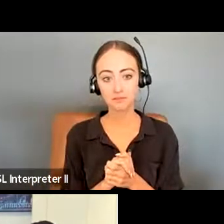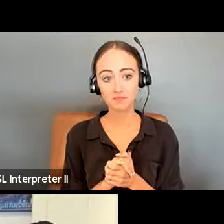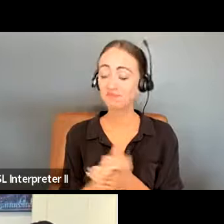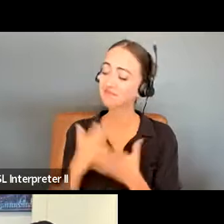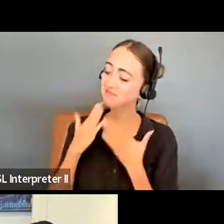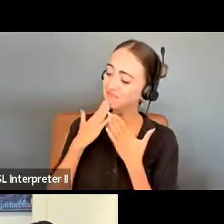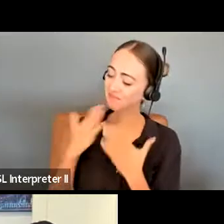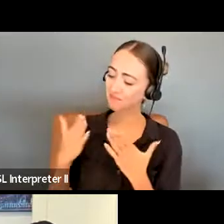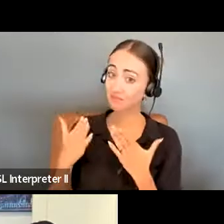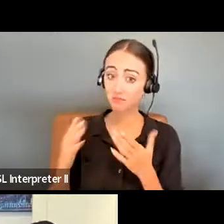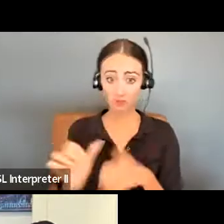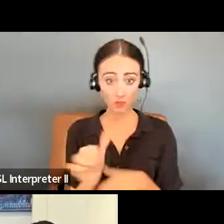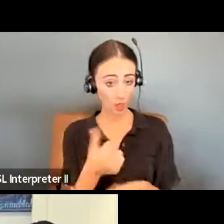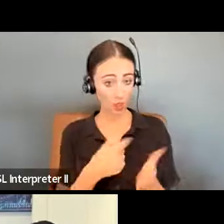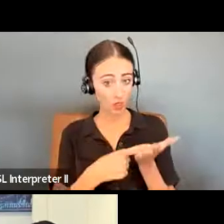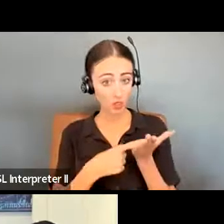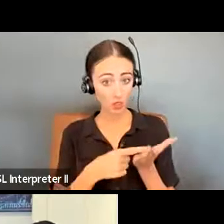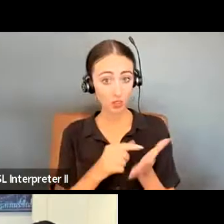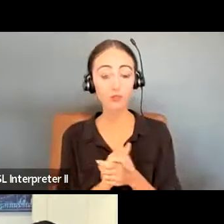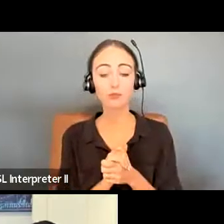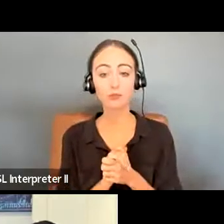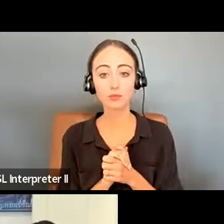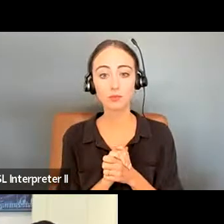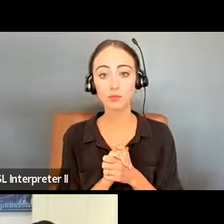Thank you. Further discussion?